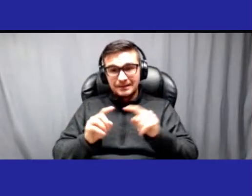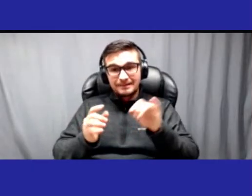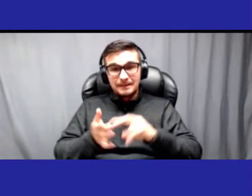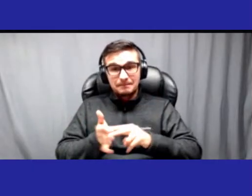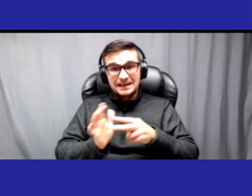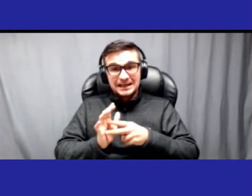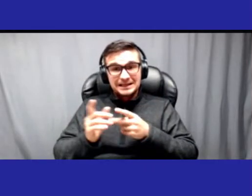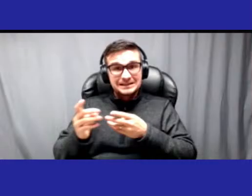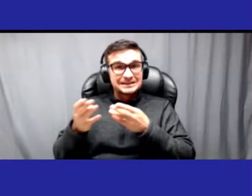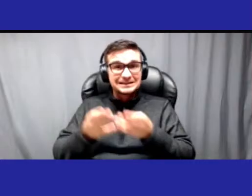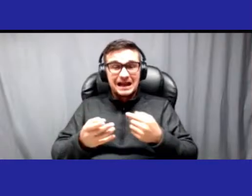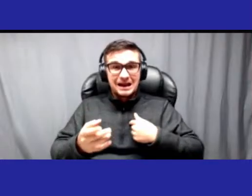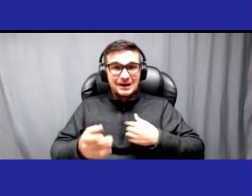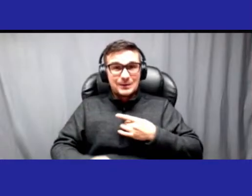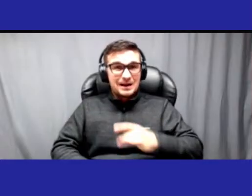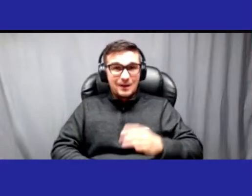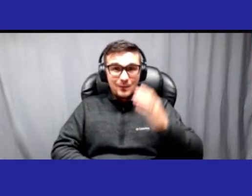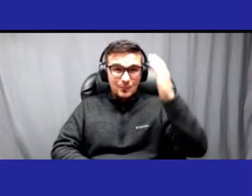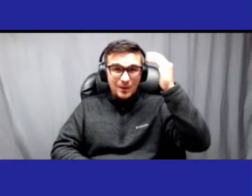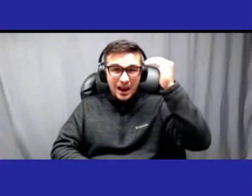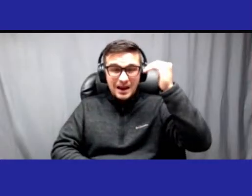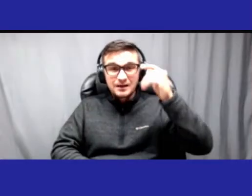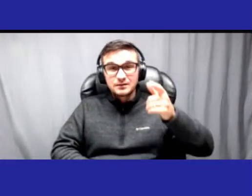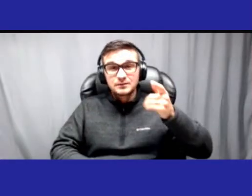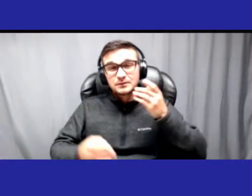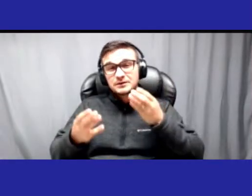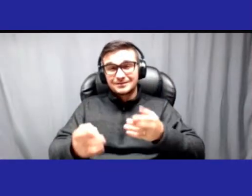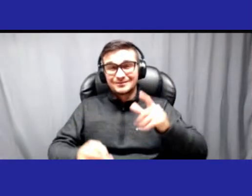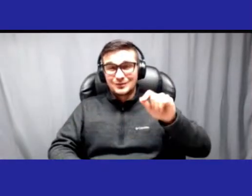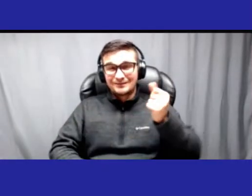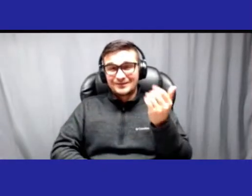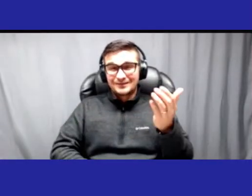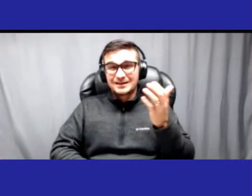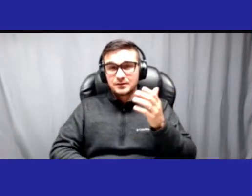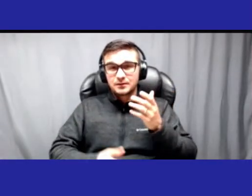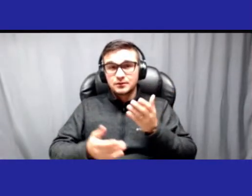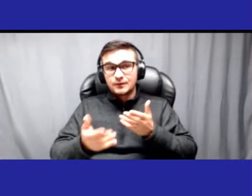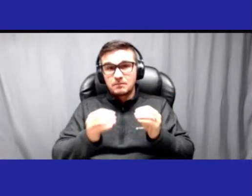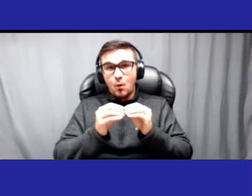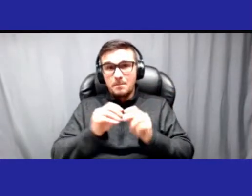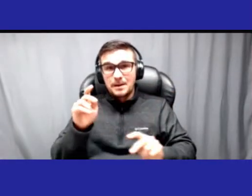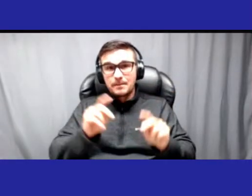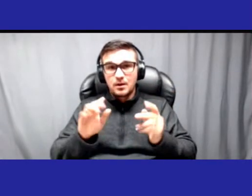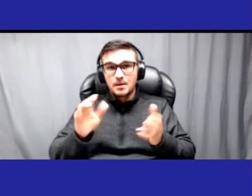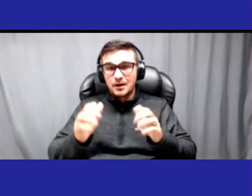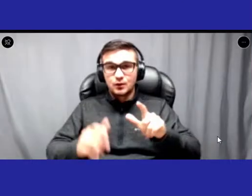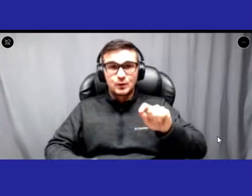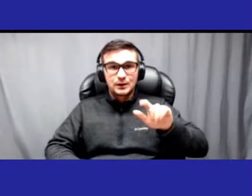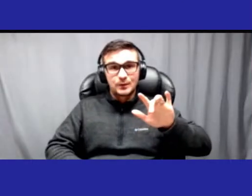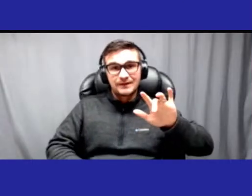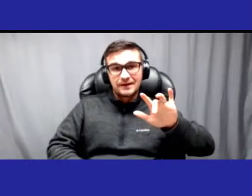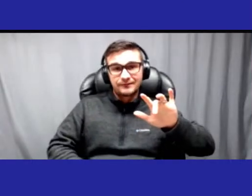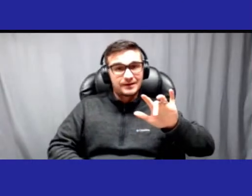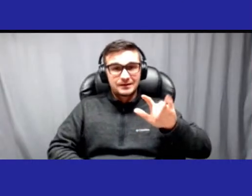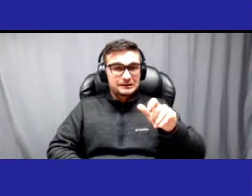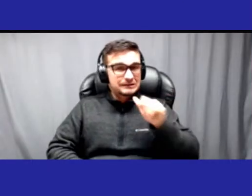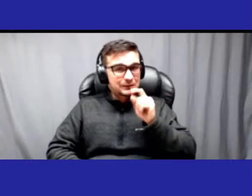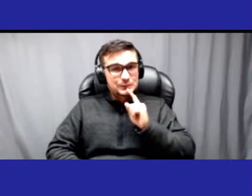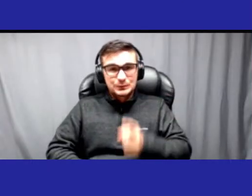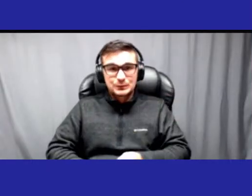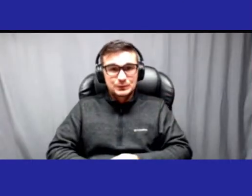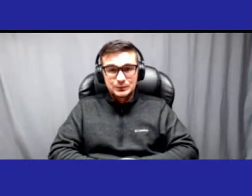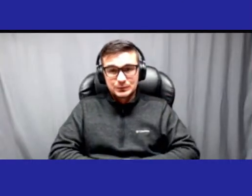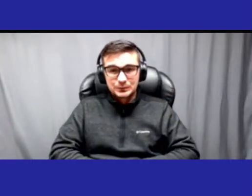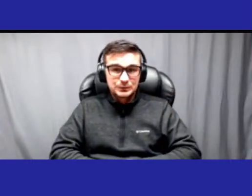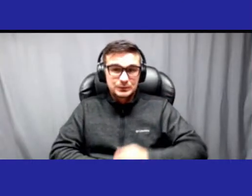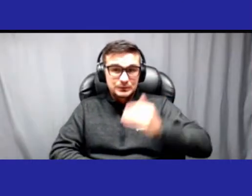like it is it suggests that in 15 we were serving more people than in 2025. And I know that's not true. Yeah. I know that that's just